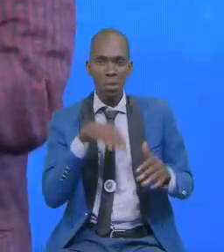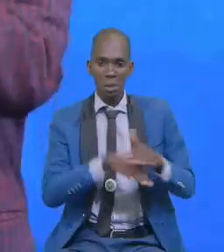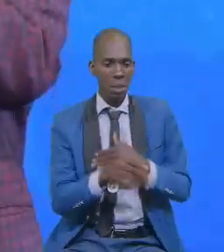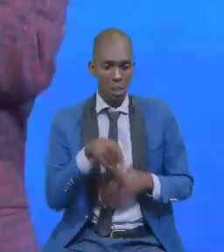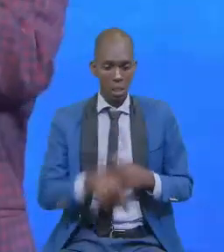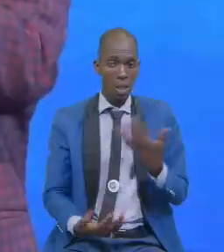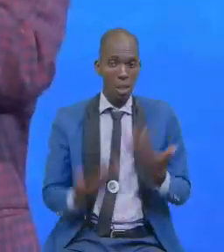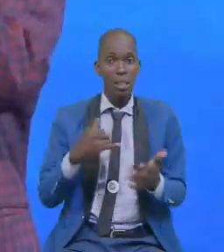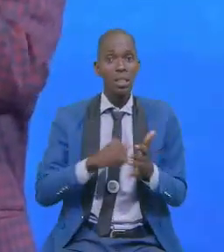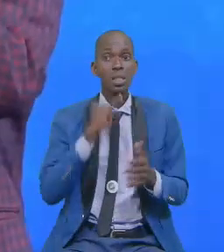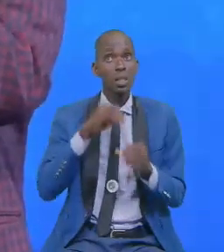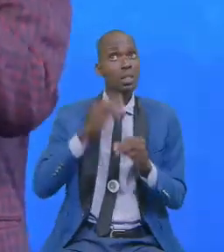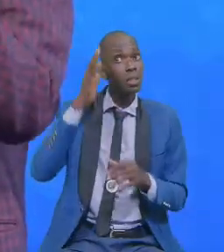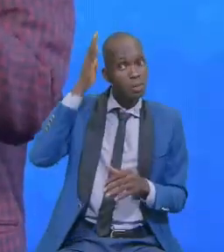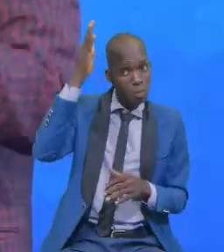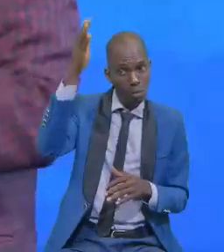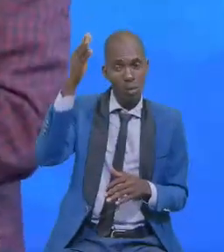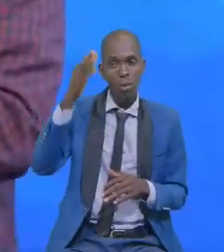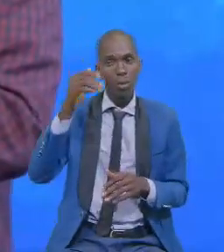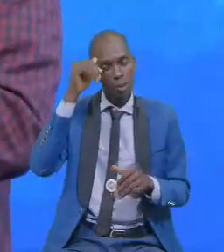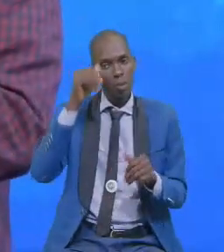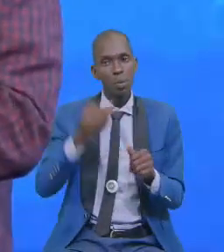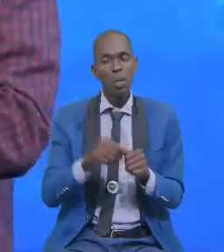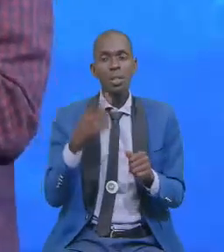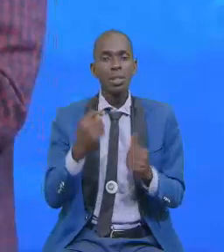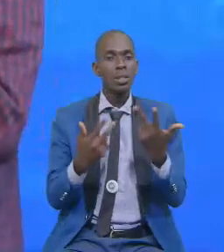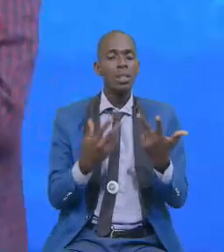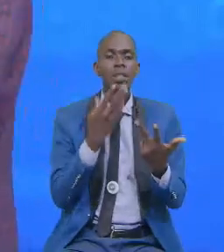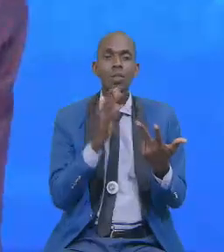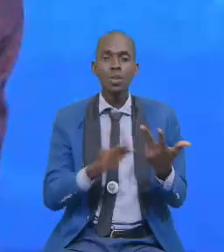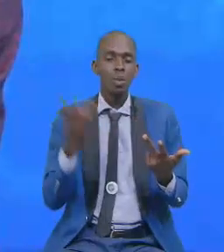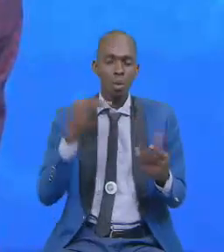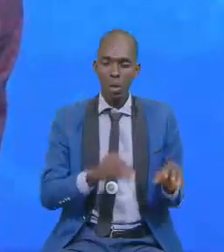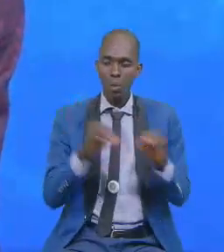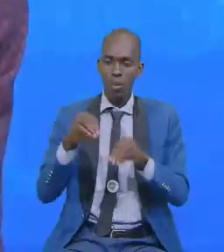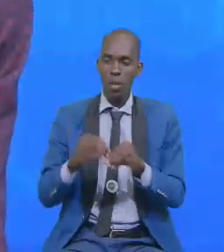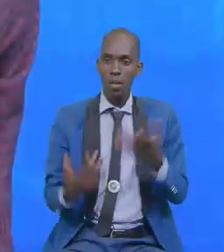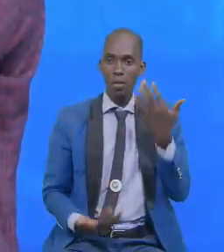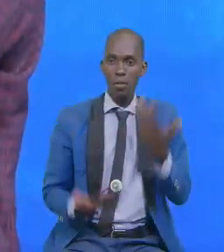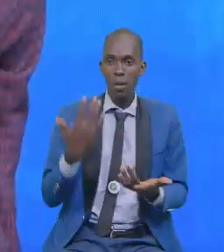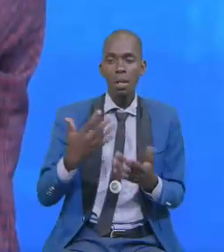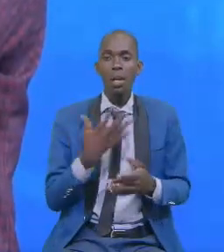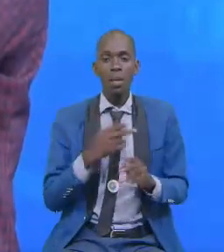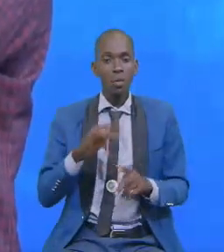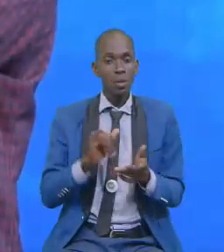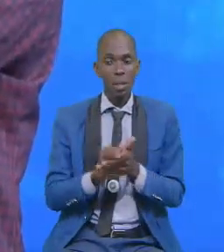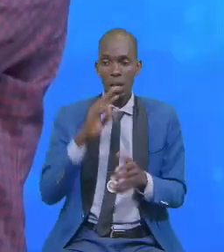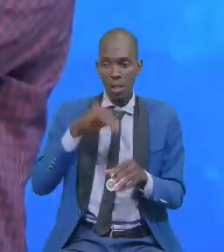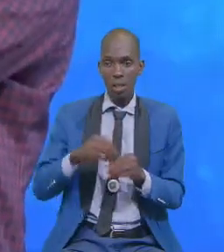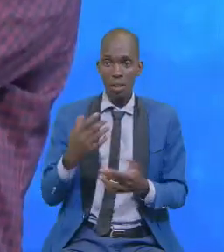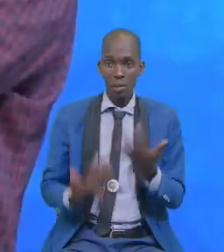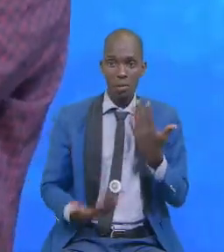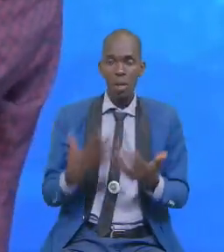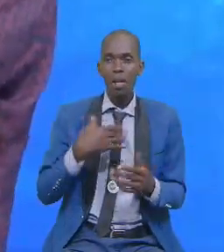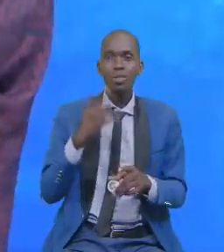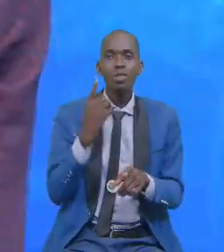Yes, you know, when they cast Shadrach, Meshach, and Abednego into the fire, the people who didn't get into the fire, and just the flame